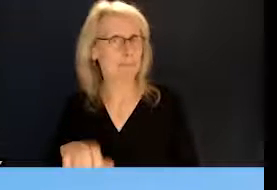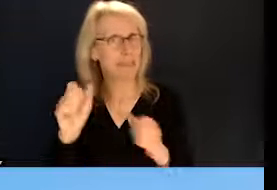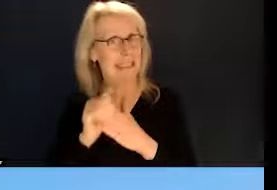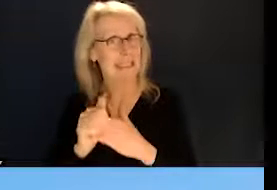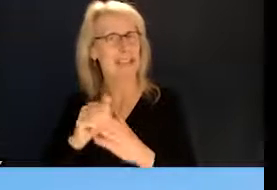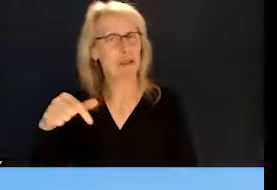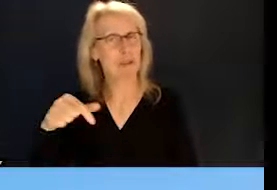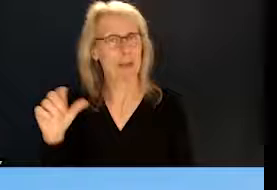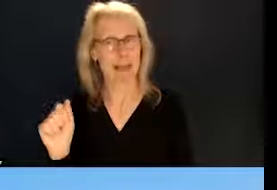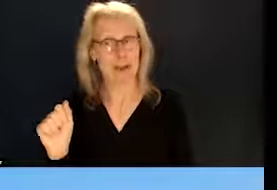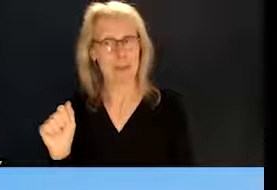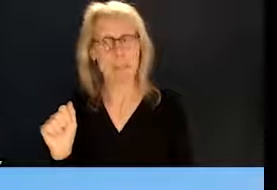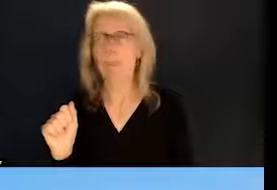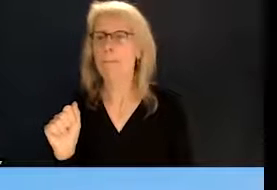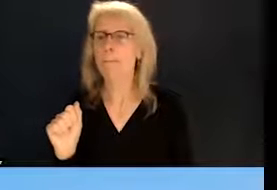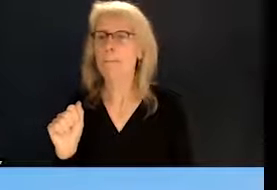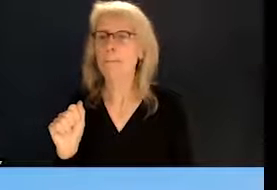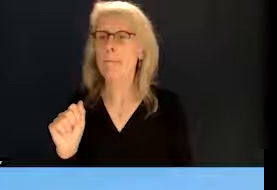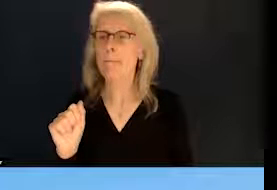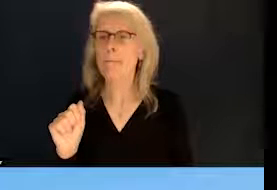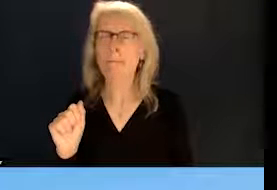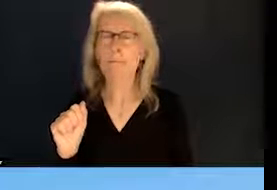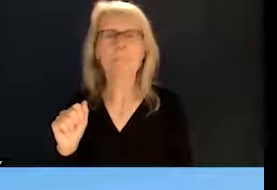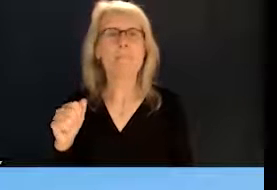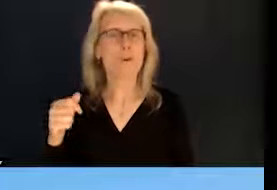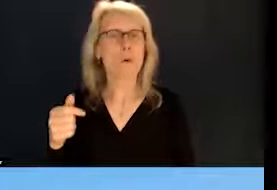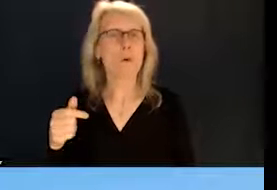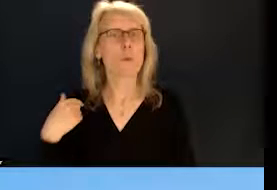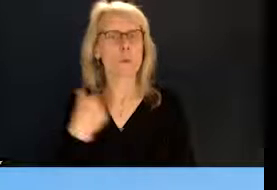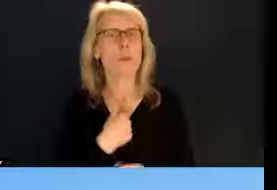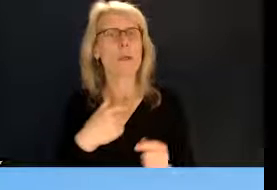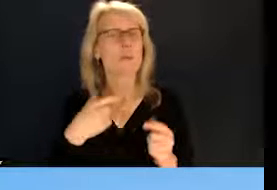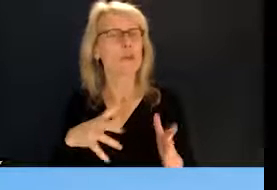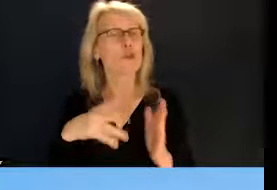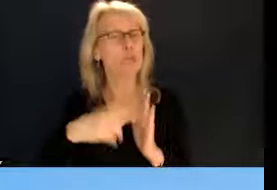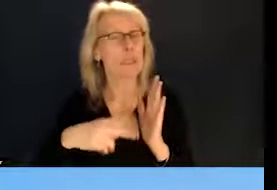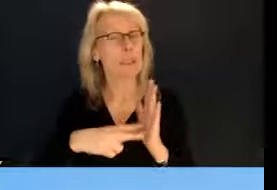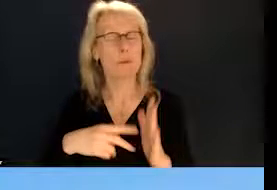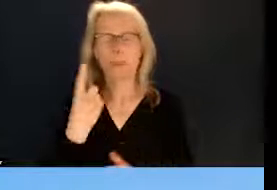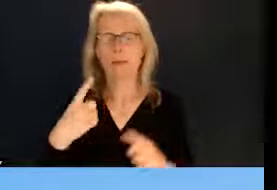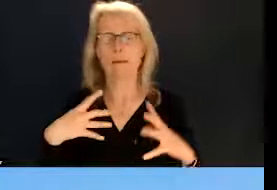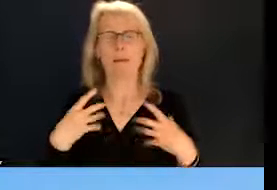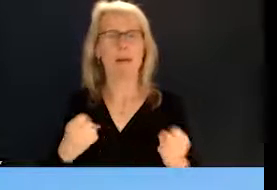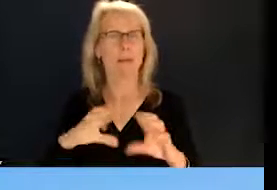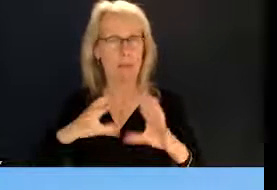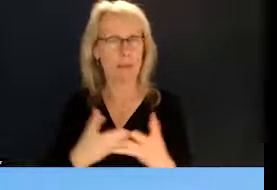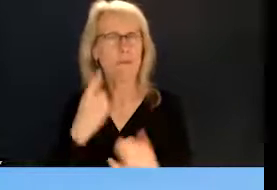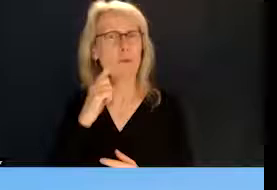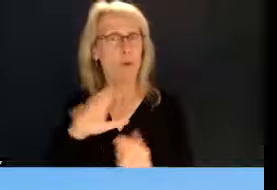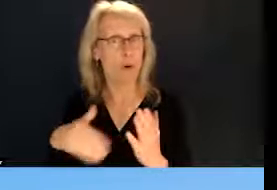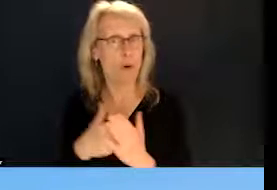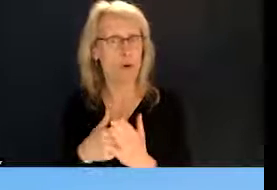this talk tonight, the students in the class read our paper, One Health for All. And so they have prepared a few questions as